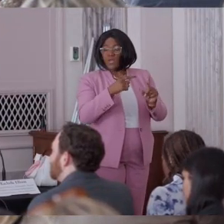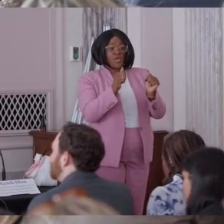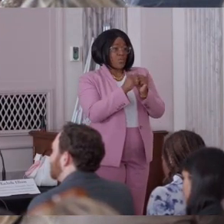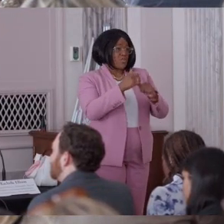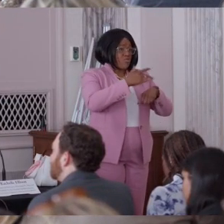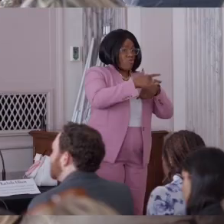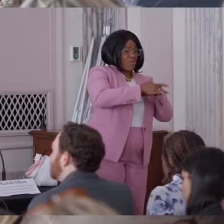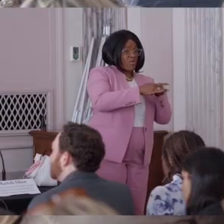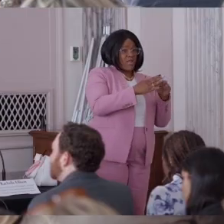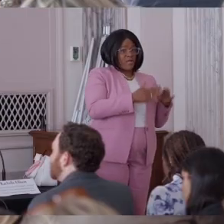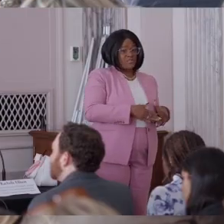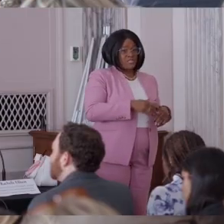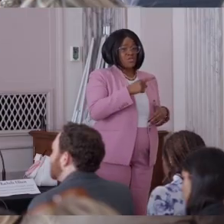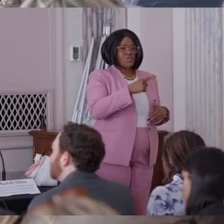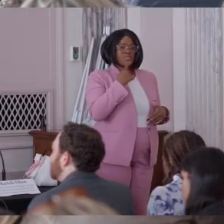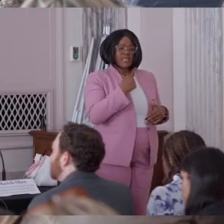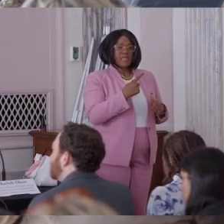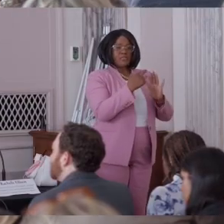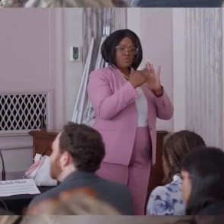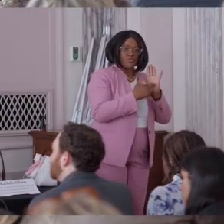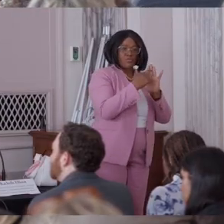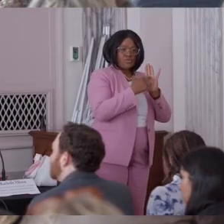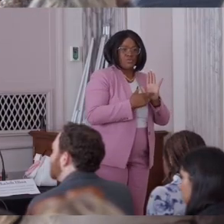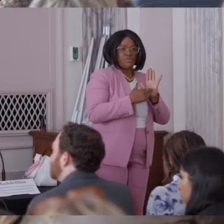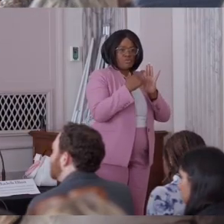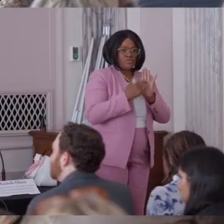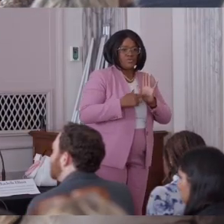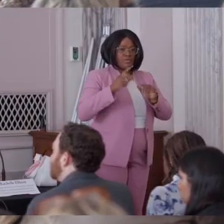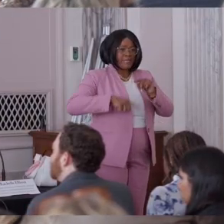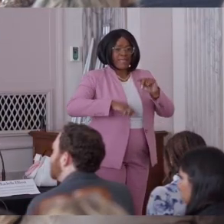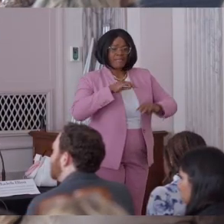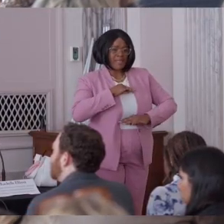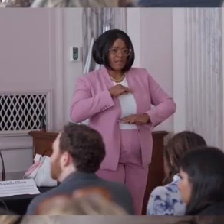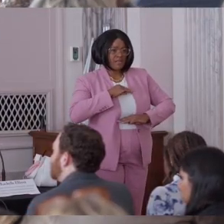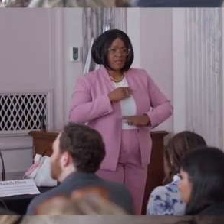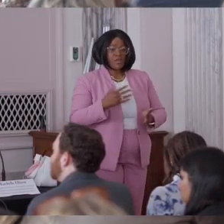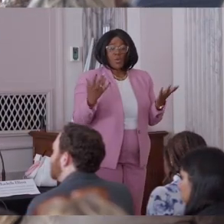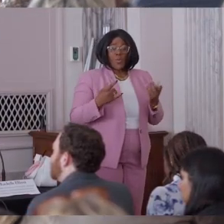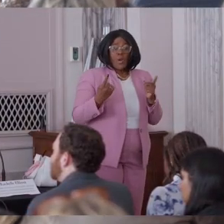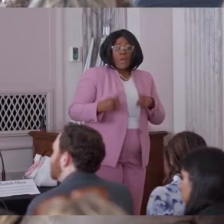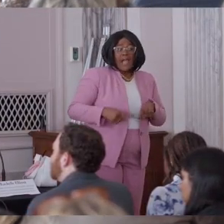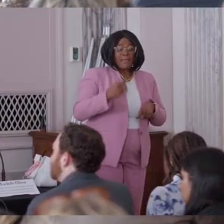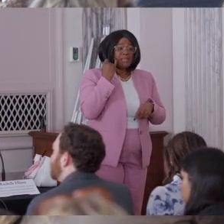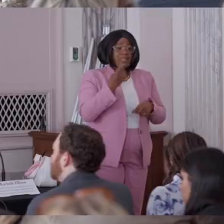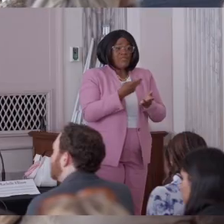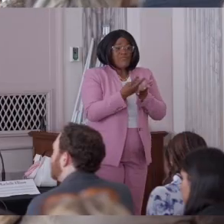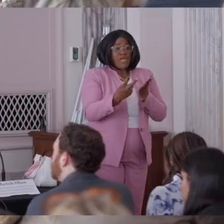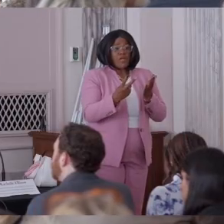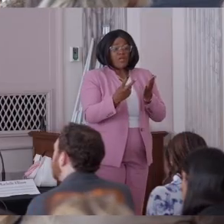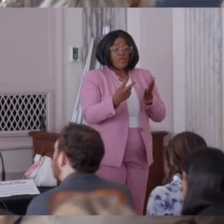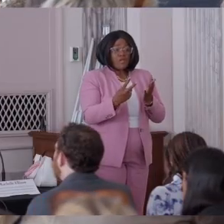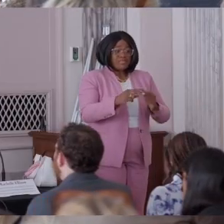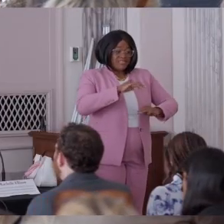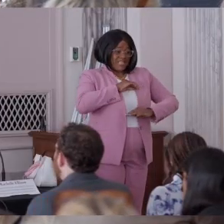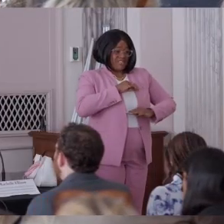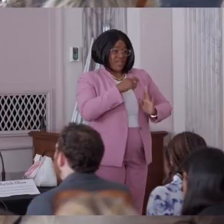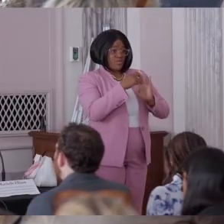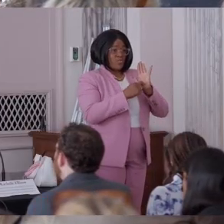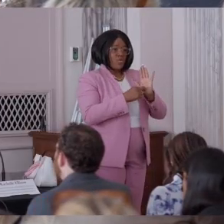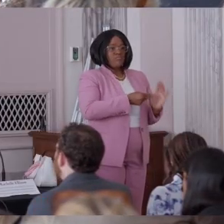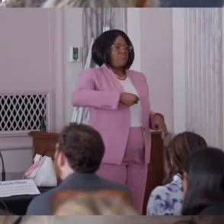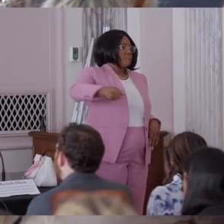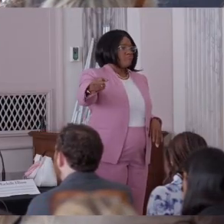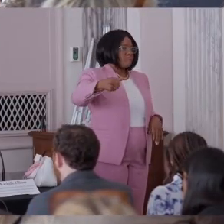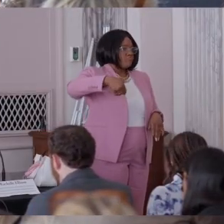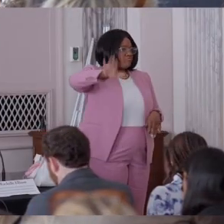earlier housing, when you say that there were conditions you weren't ready to meet, what would happen if you failed to meet those conditions? Oh, I was put back